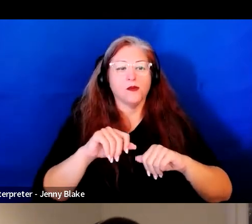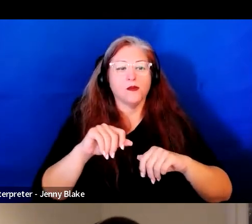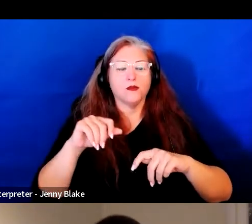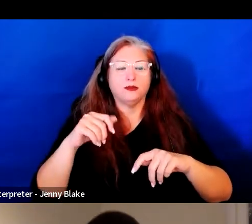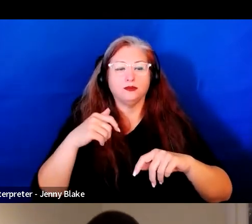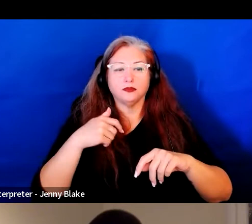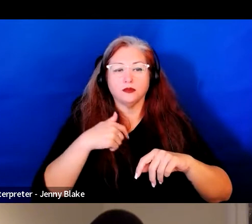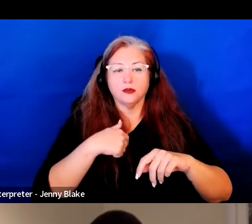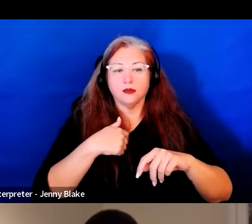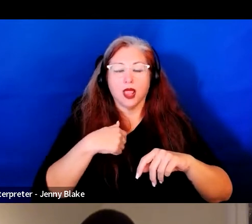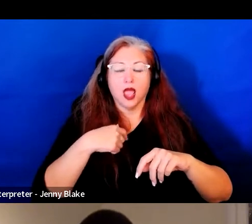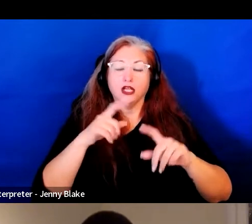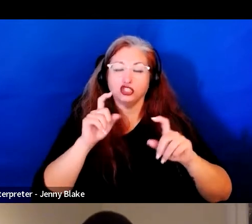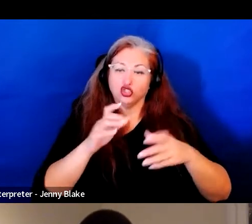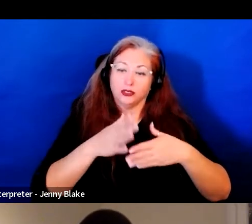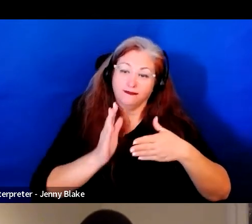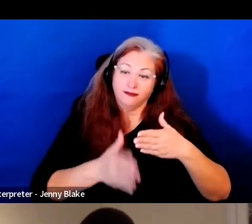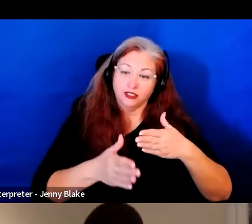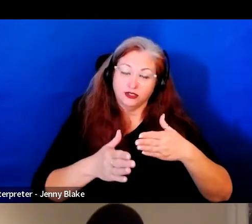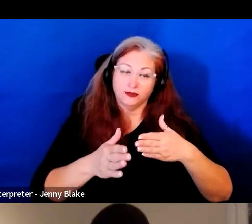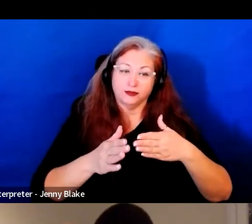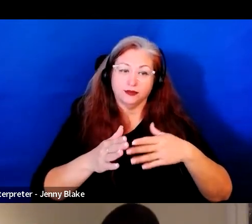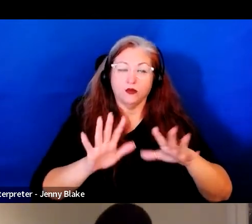I was meant to have finished.